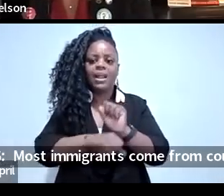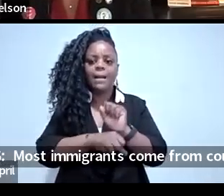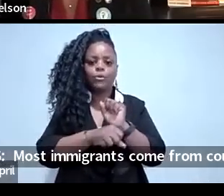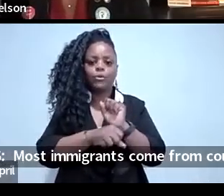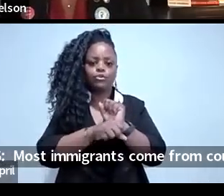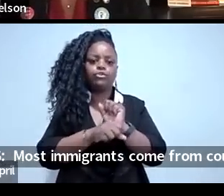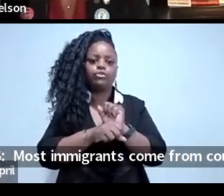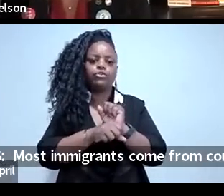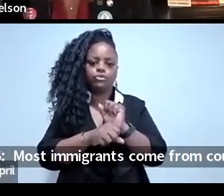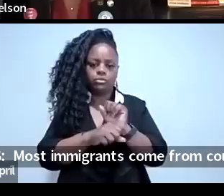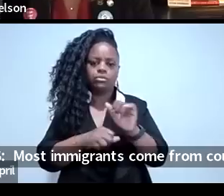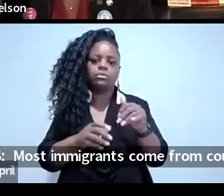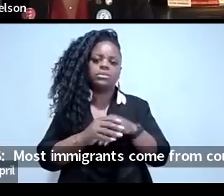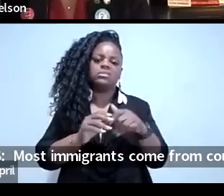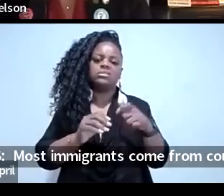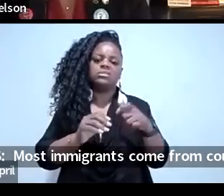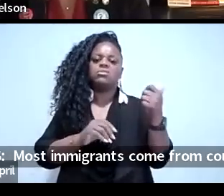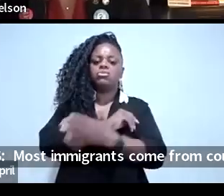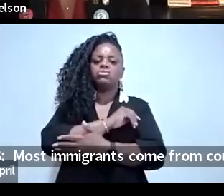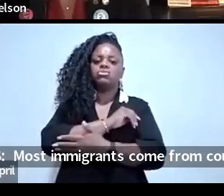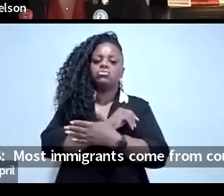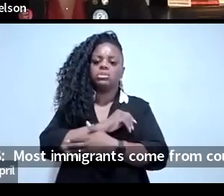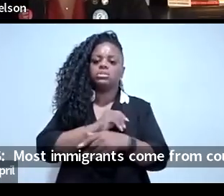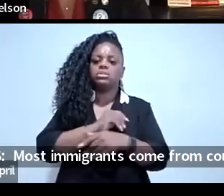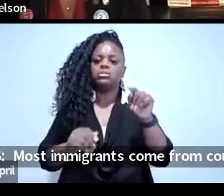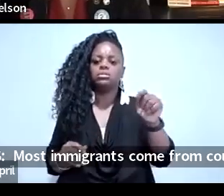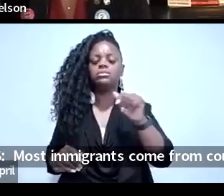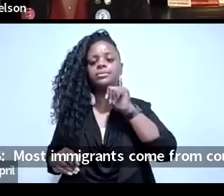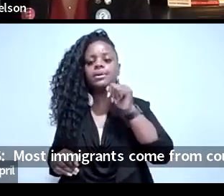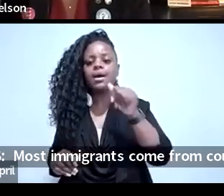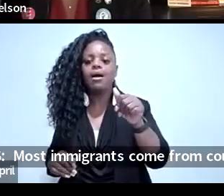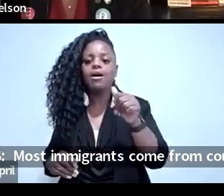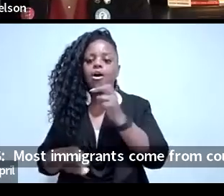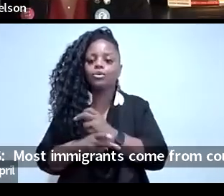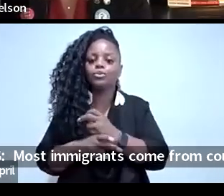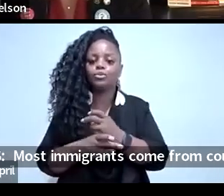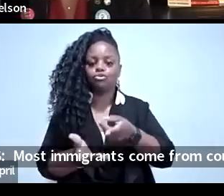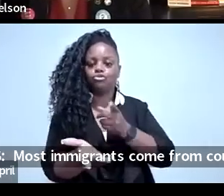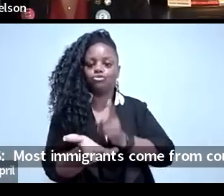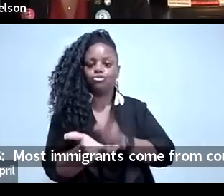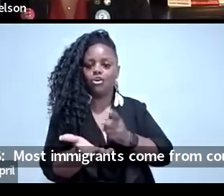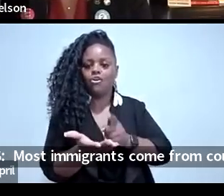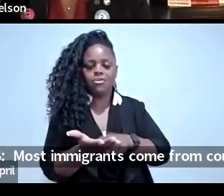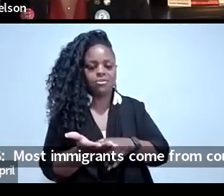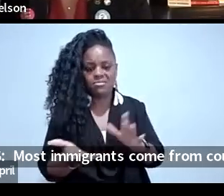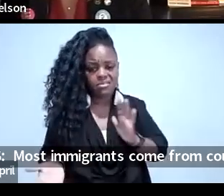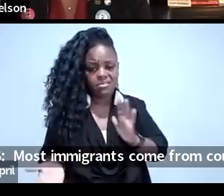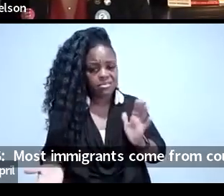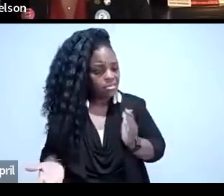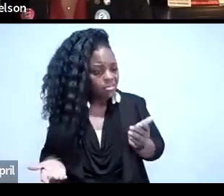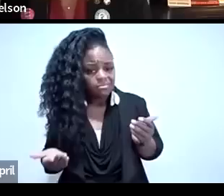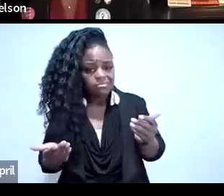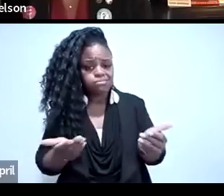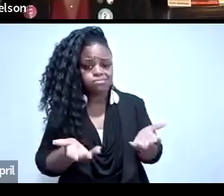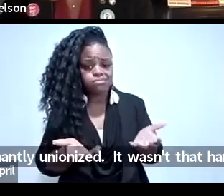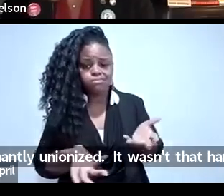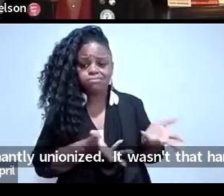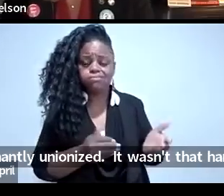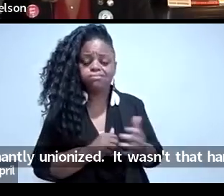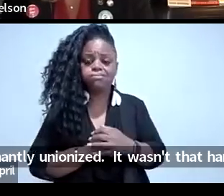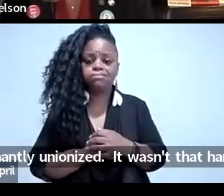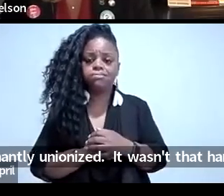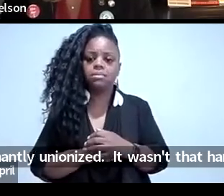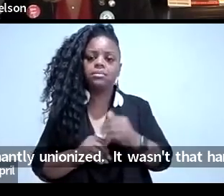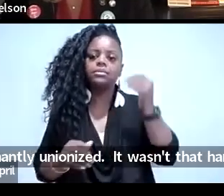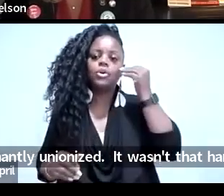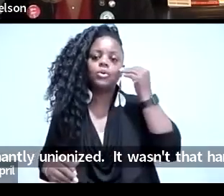when we was talking about unions in Staten Island. There's a large West Indian population. There's a